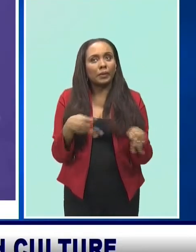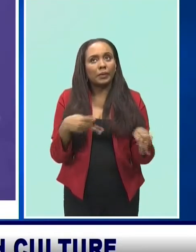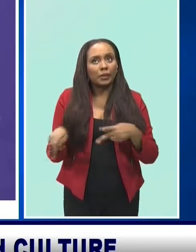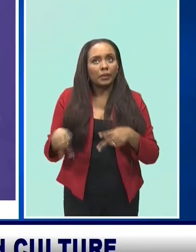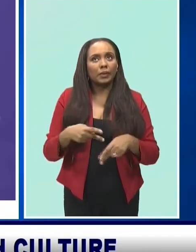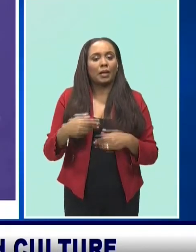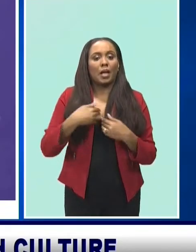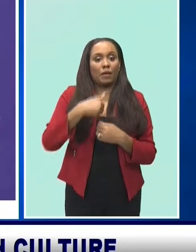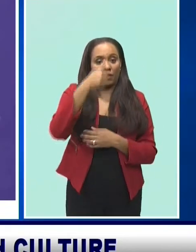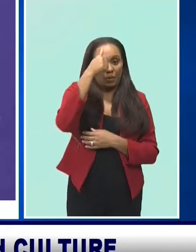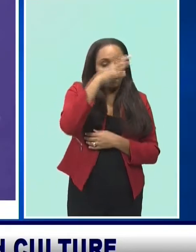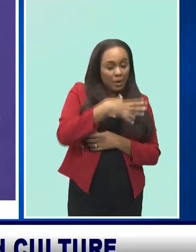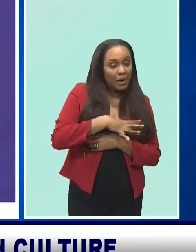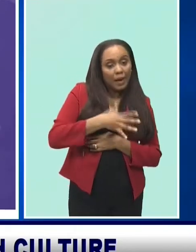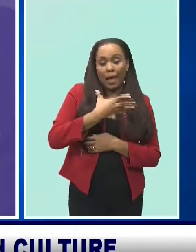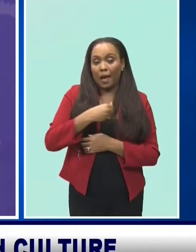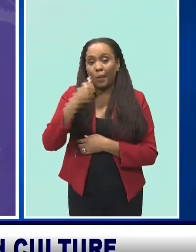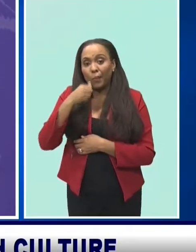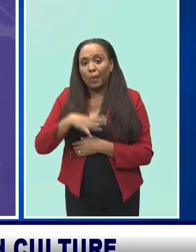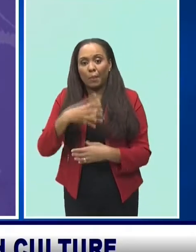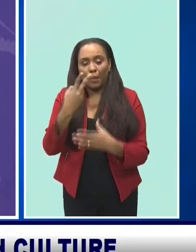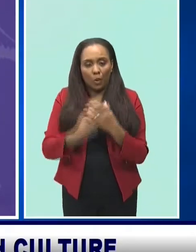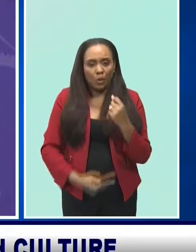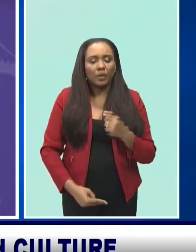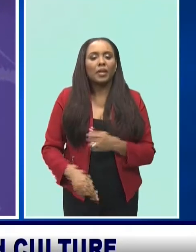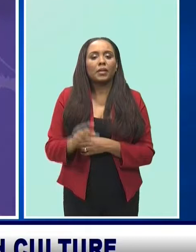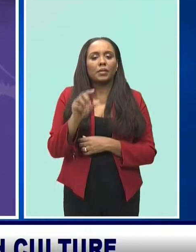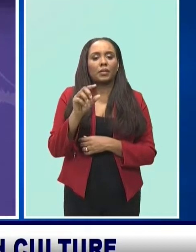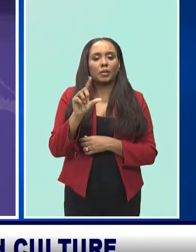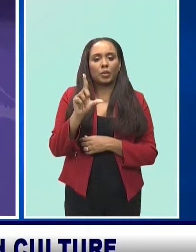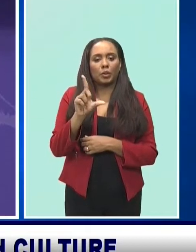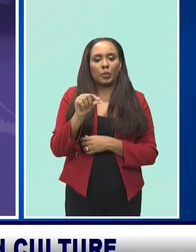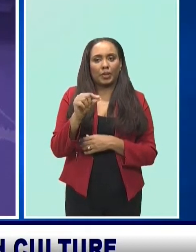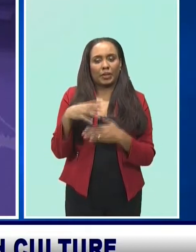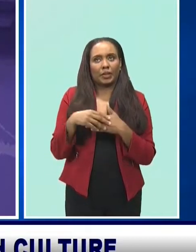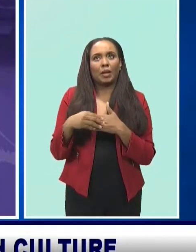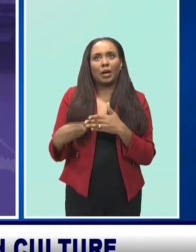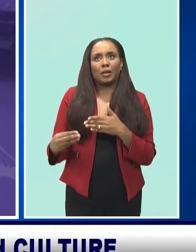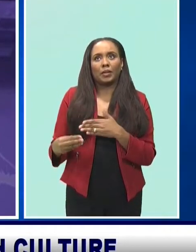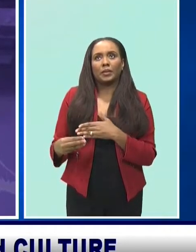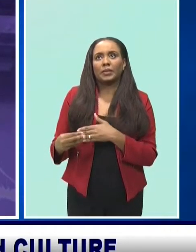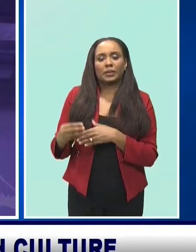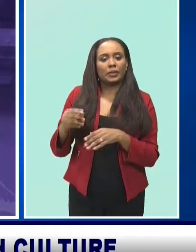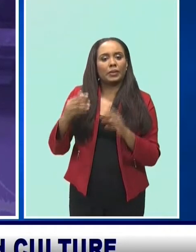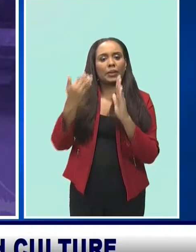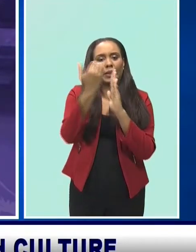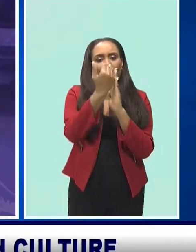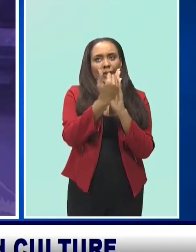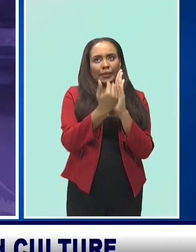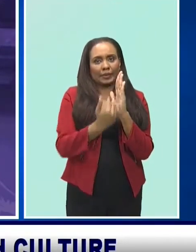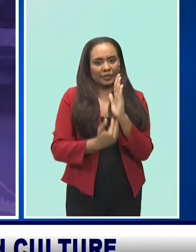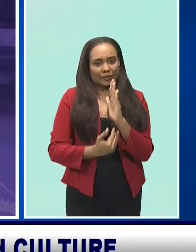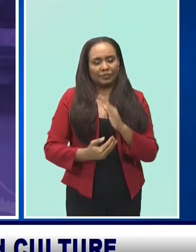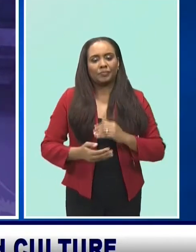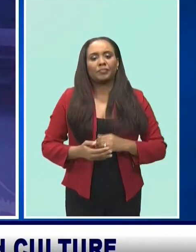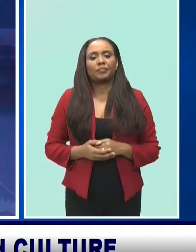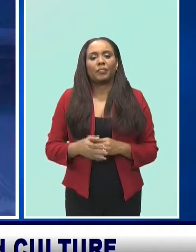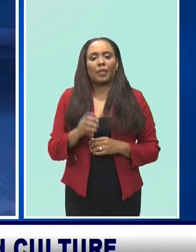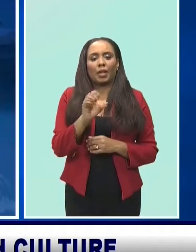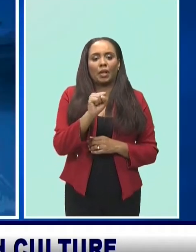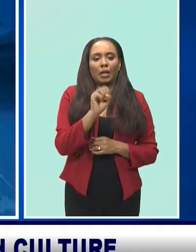there's men and women, that's a $20 class at the locations that I would have mentioned. So Seawell Fitness